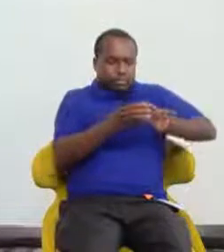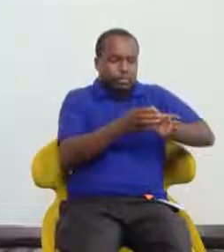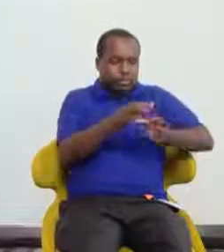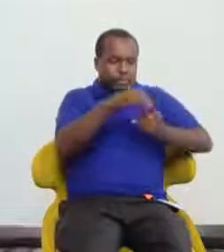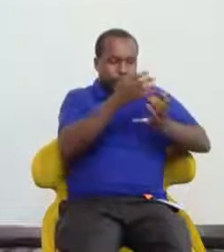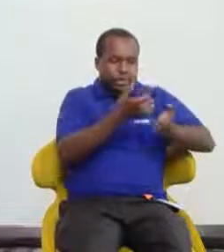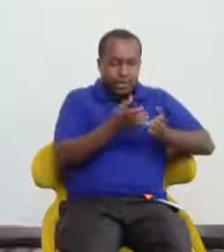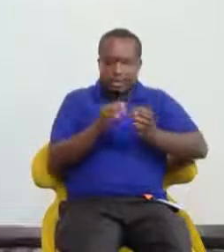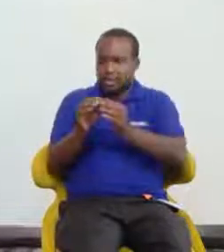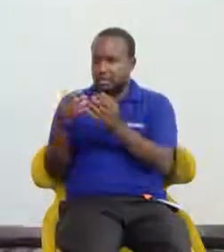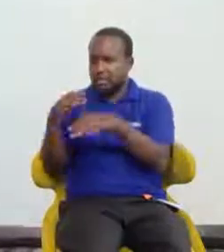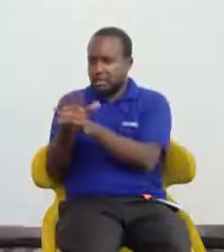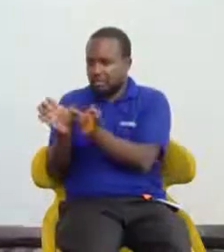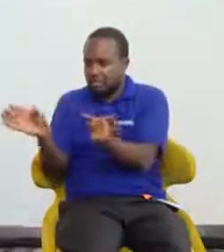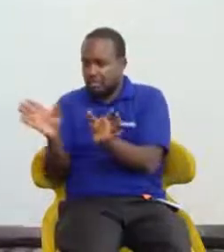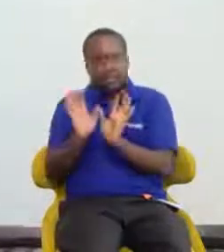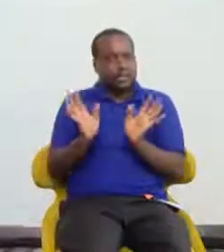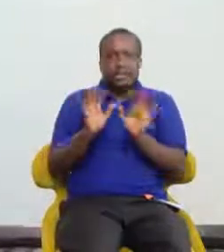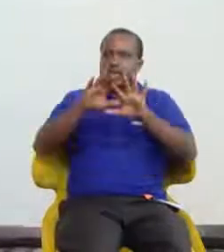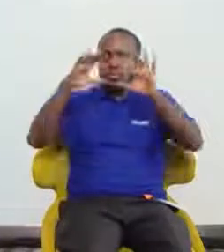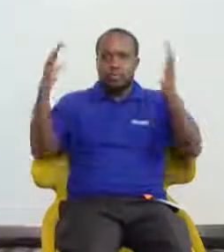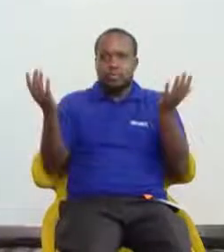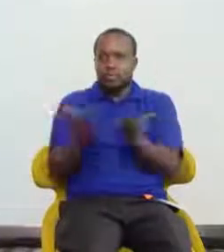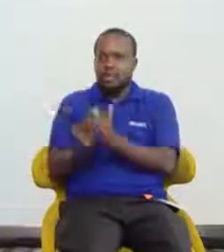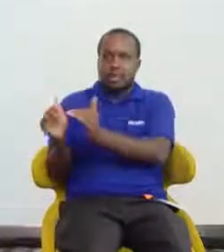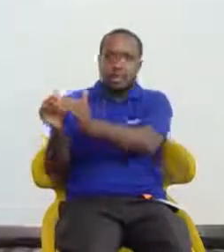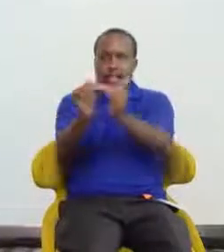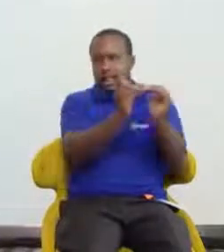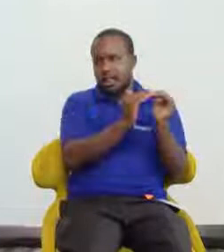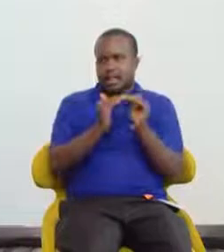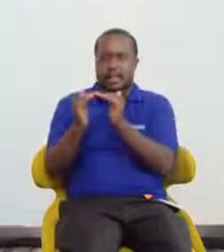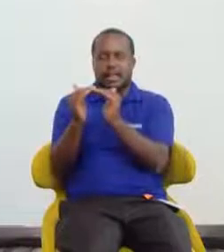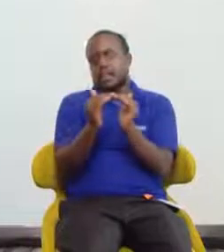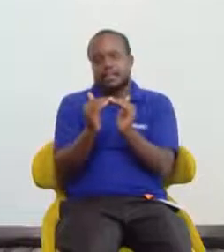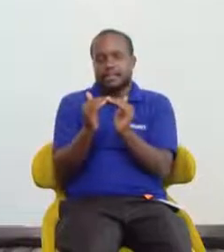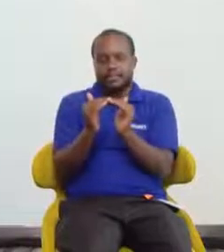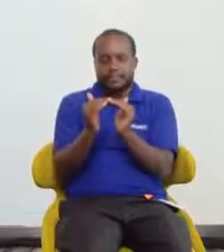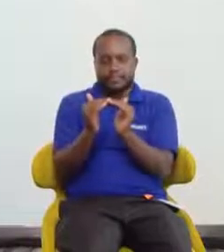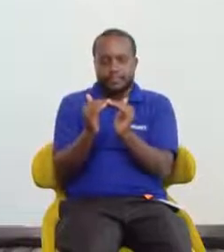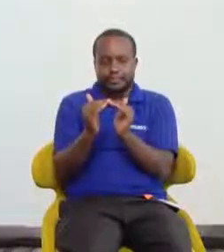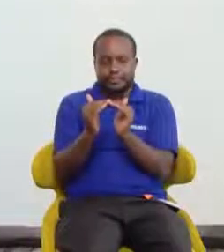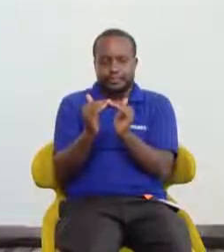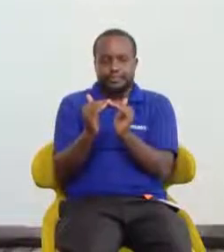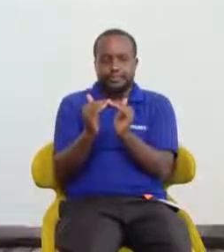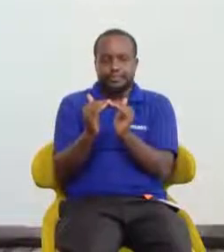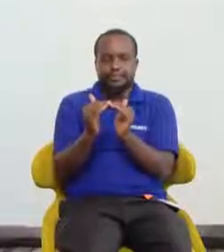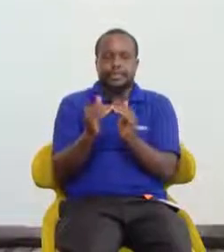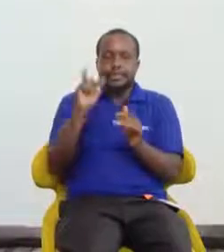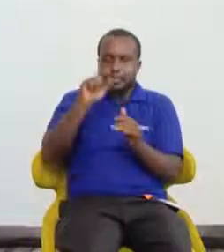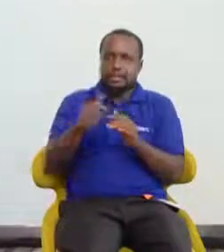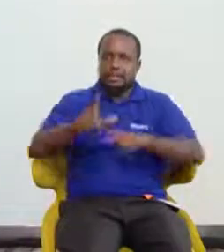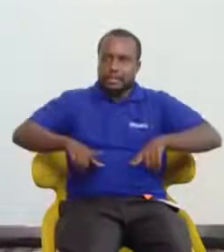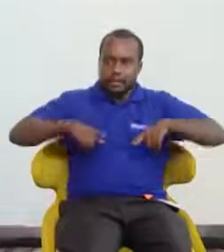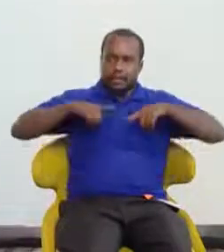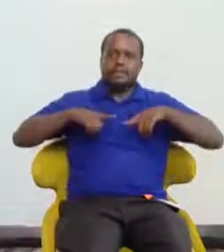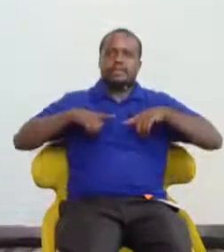and mainstream. The world is the world. You're going to still have to come back into this world to basically exist and